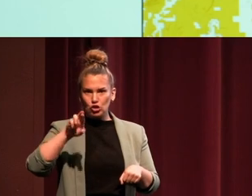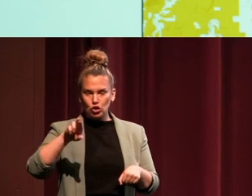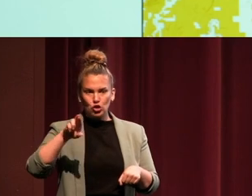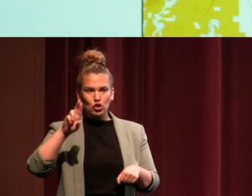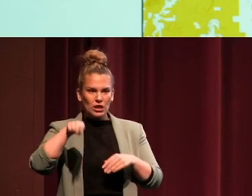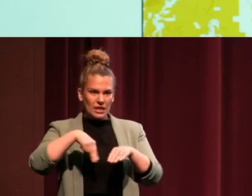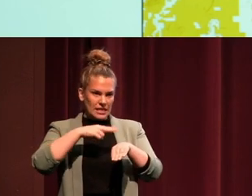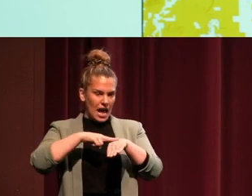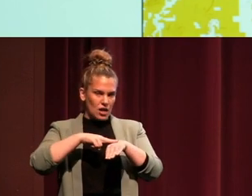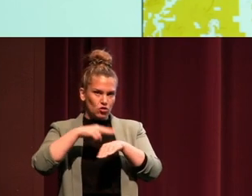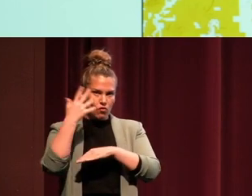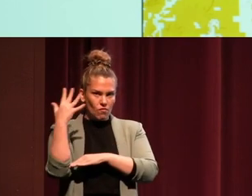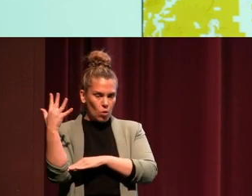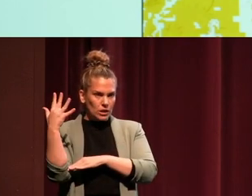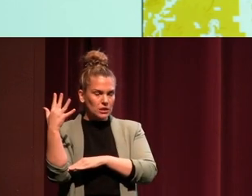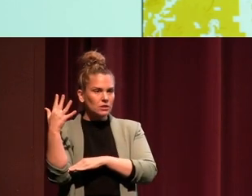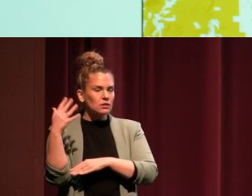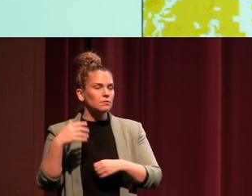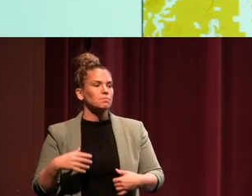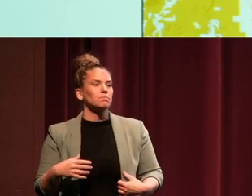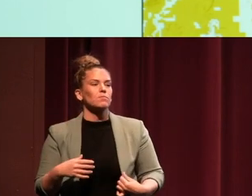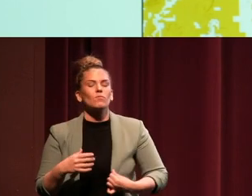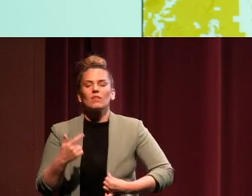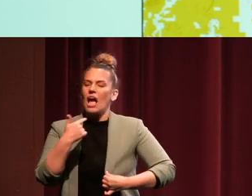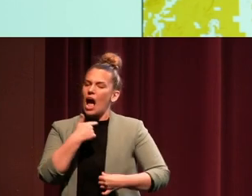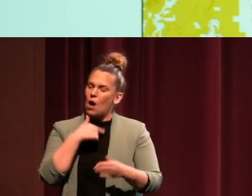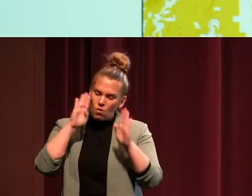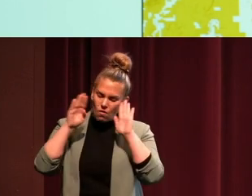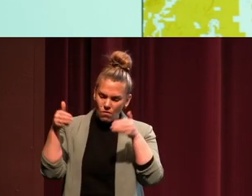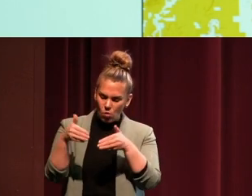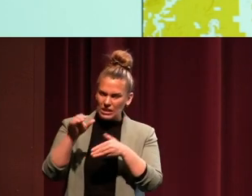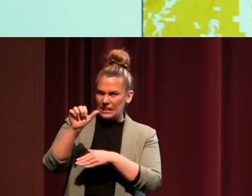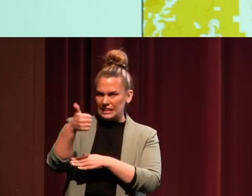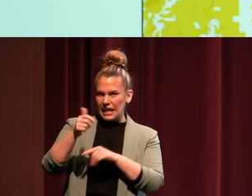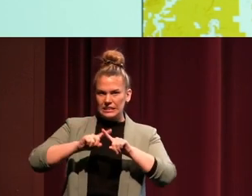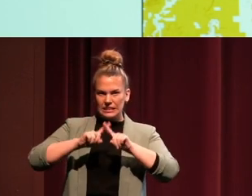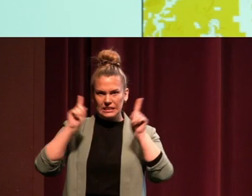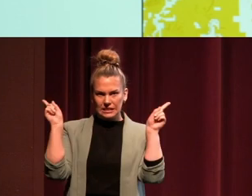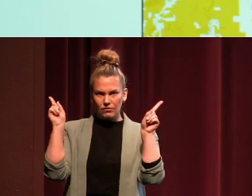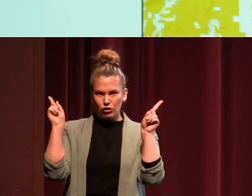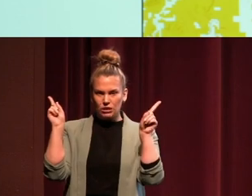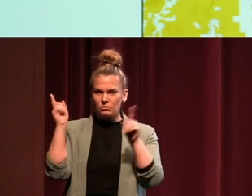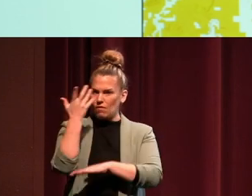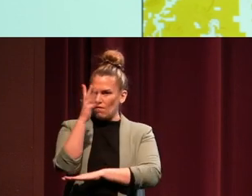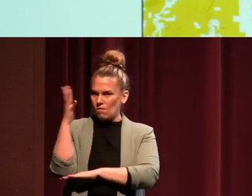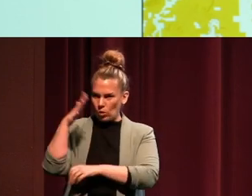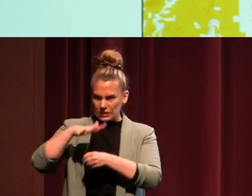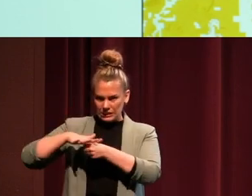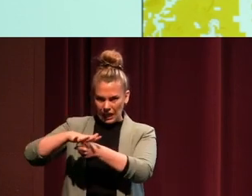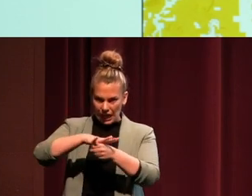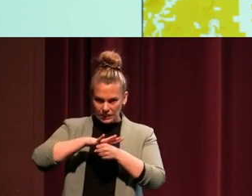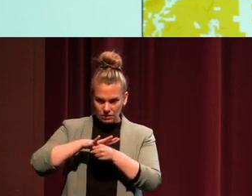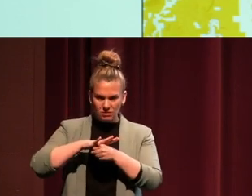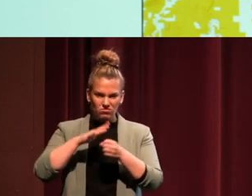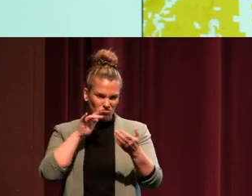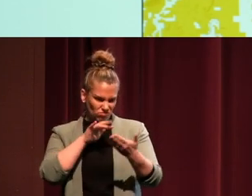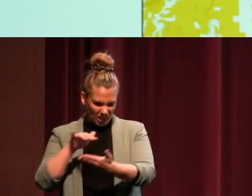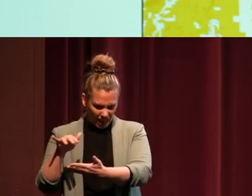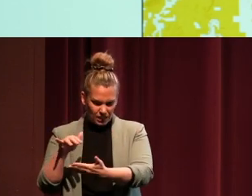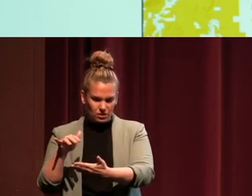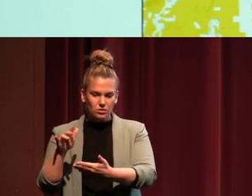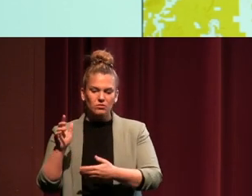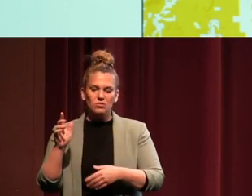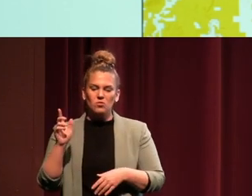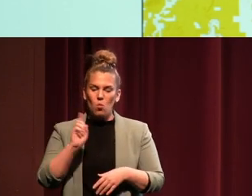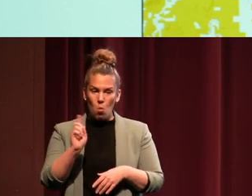of us. I'm going to focus on 10 different fire history study sites. And what's interesting about these study sites is that they